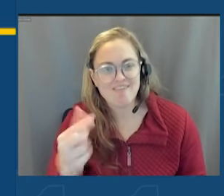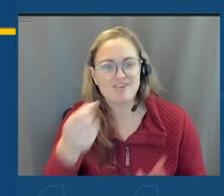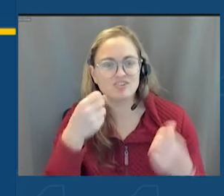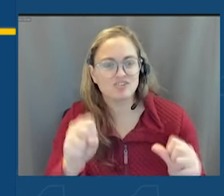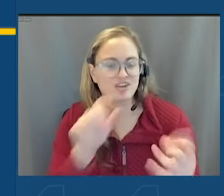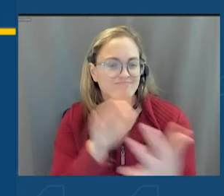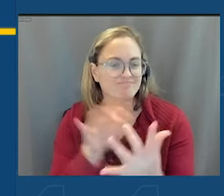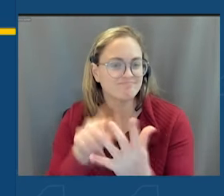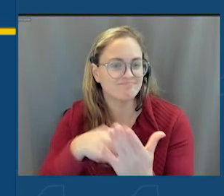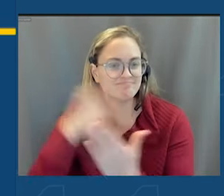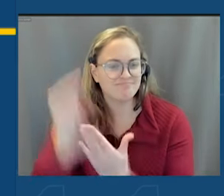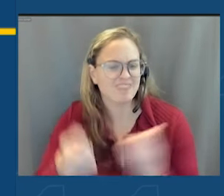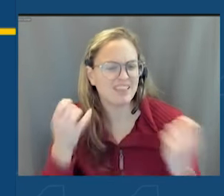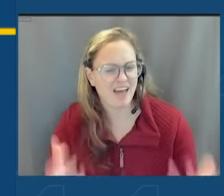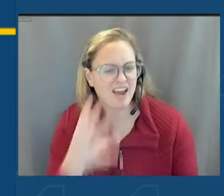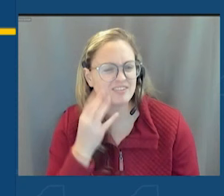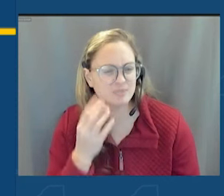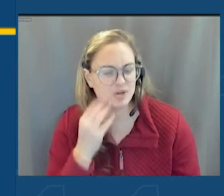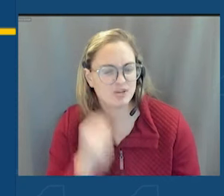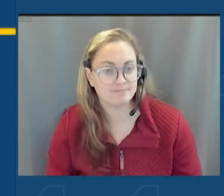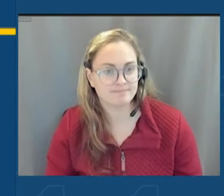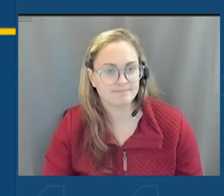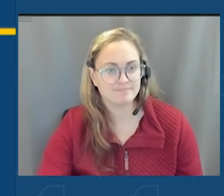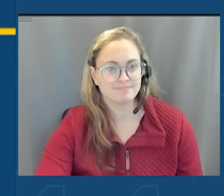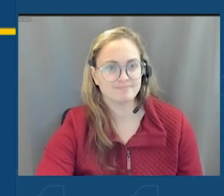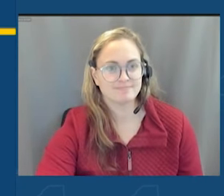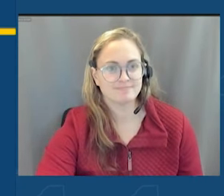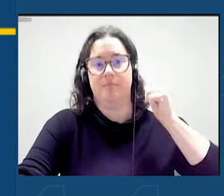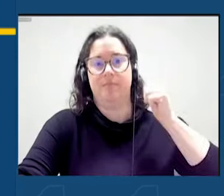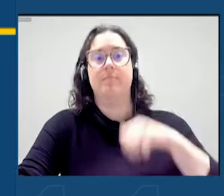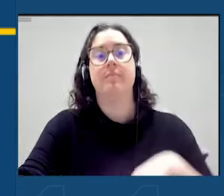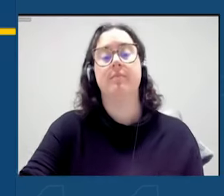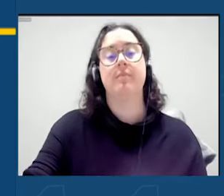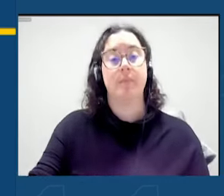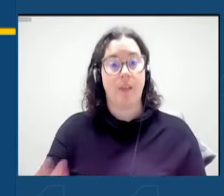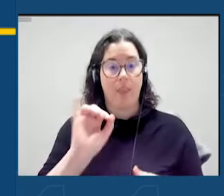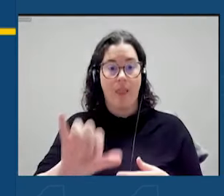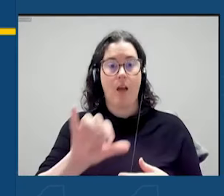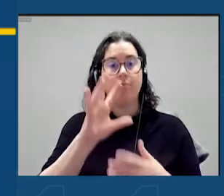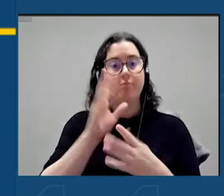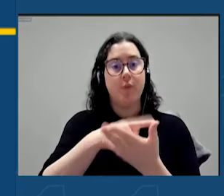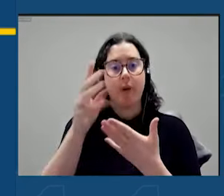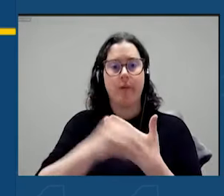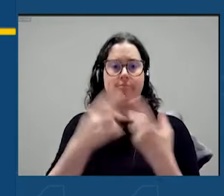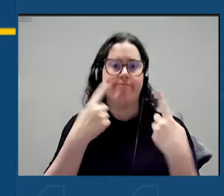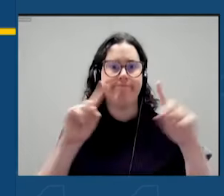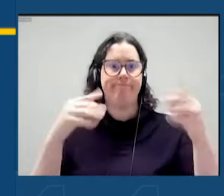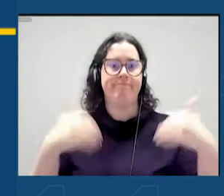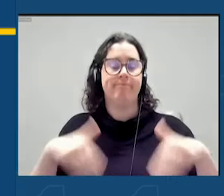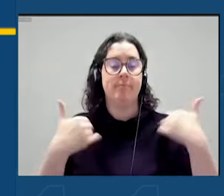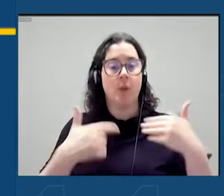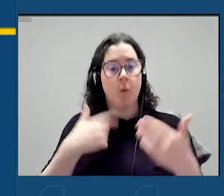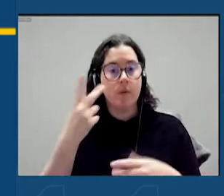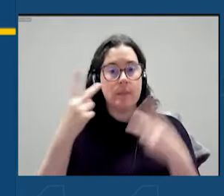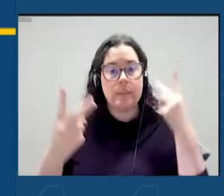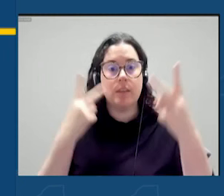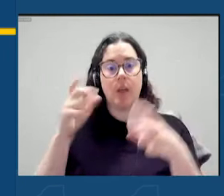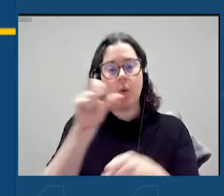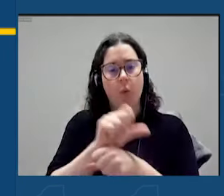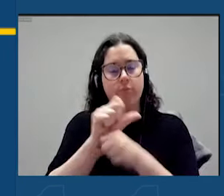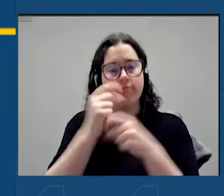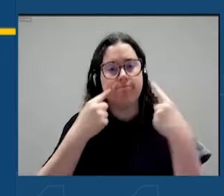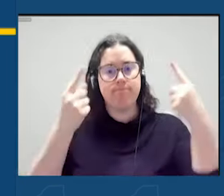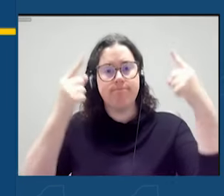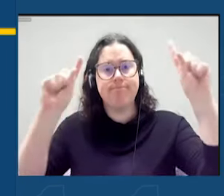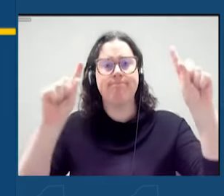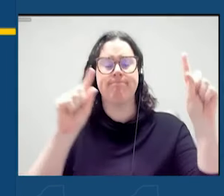I've had a lot of experience with, and they're very, very successful. And because we've seen these working so successfully,